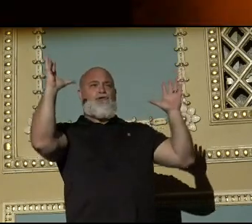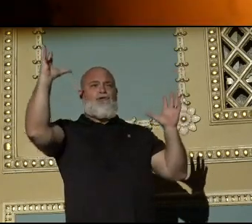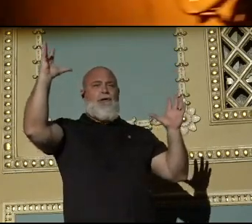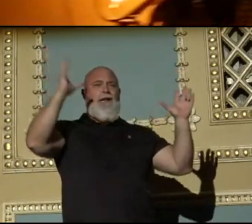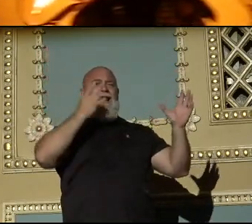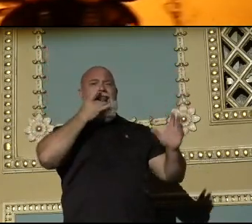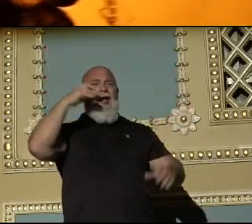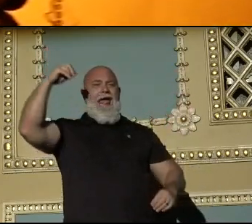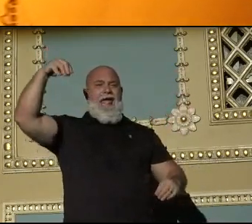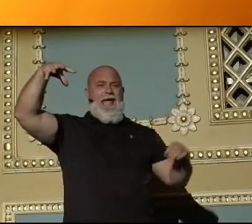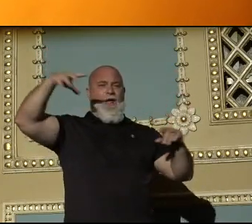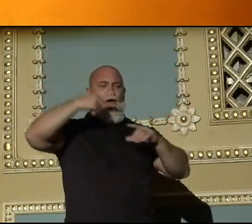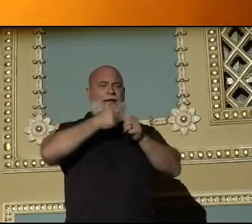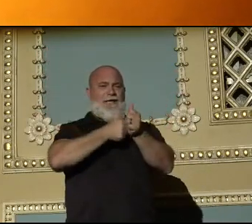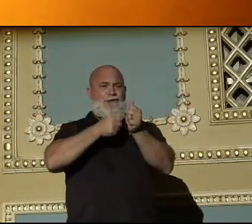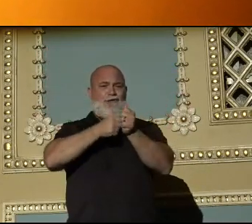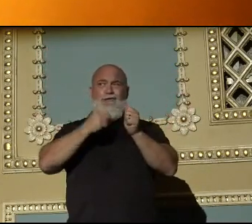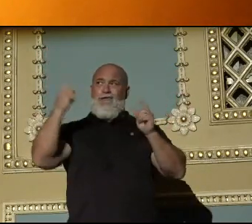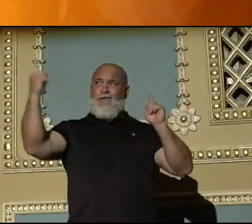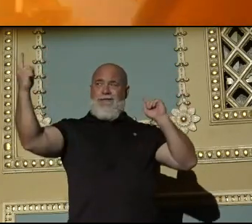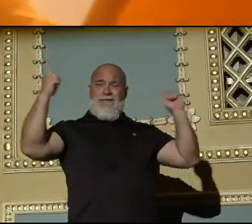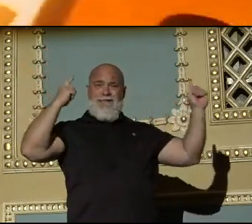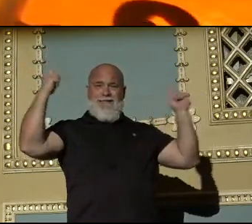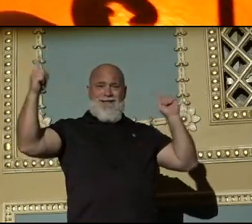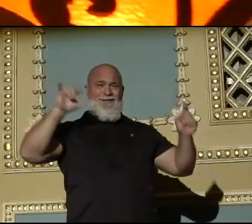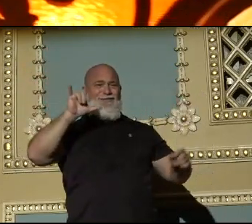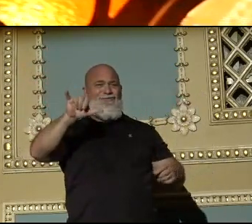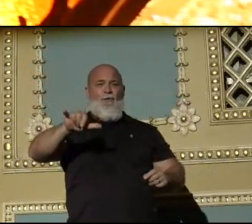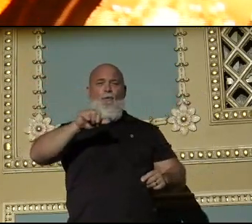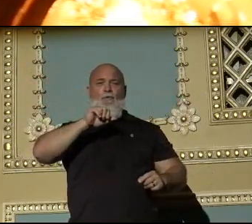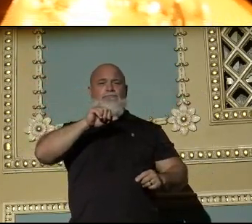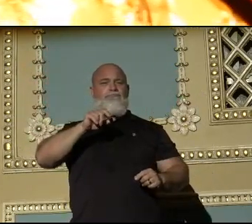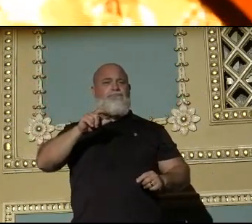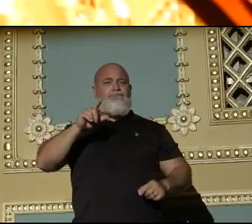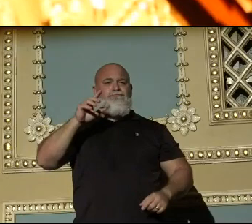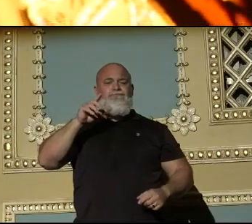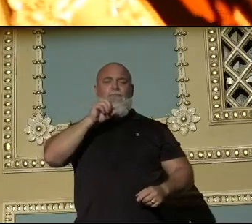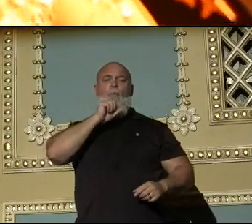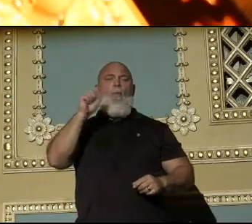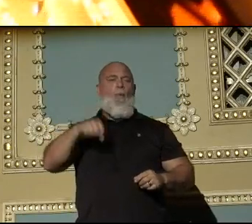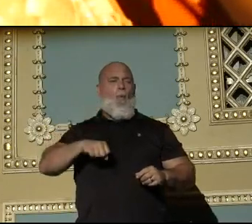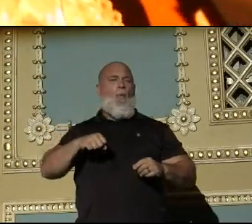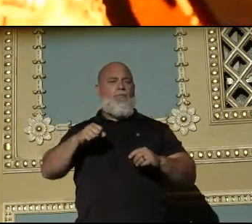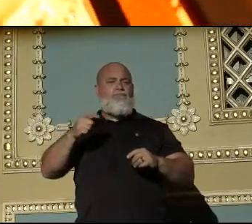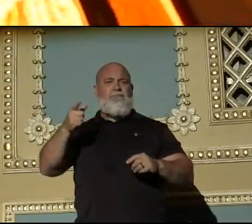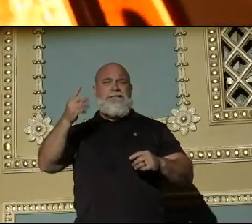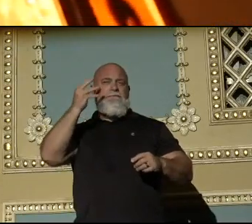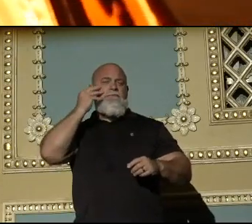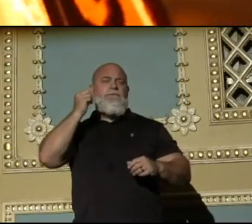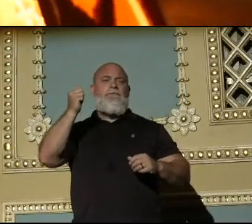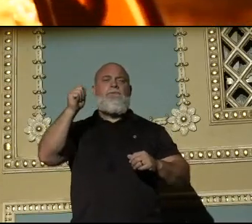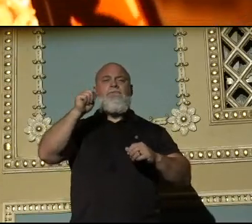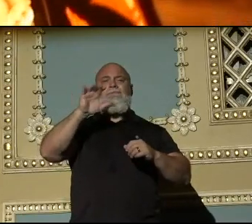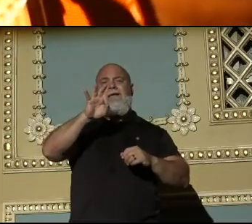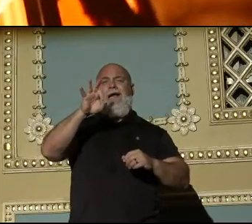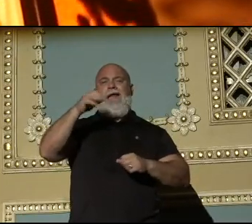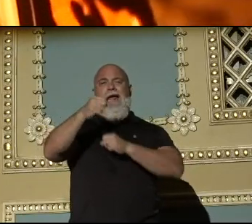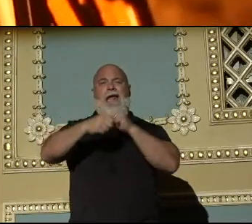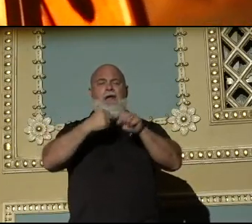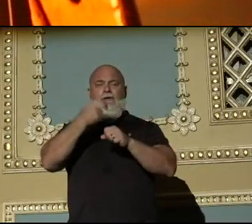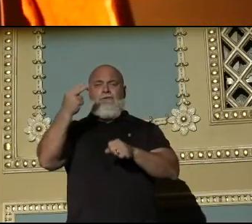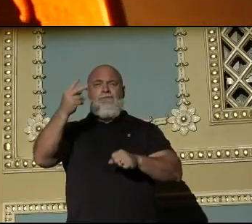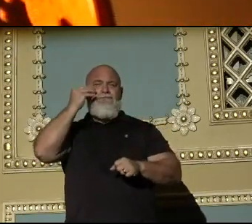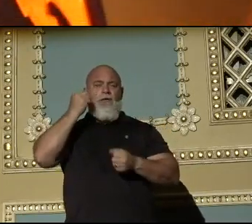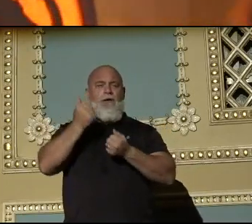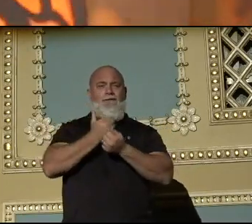stage. These iconic pieces have witnessed every single event in our rich 99-year history. But I don't